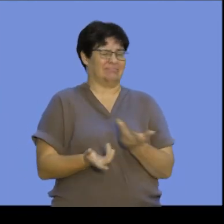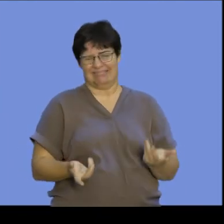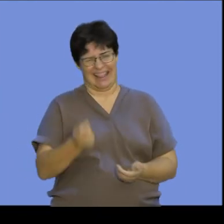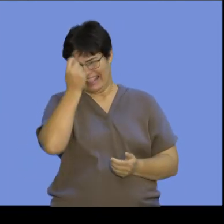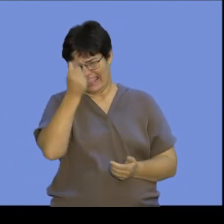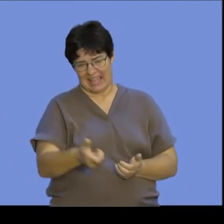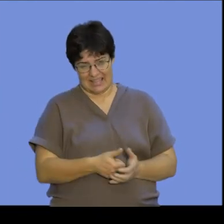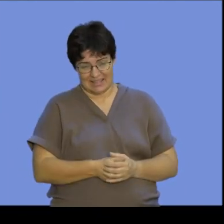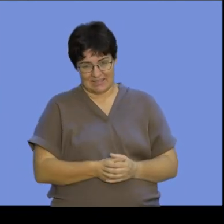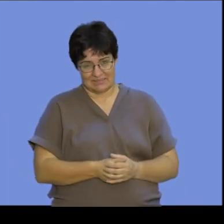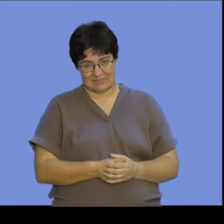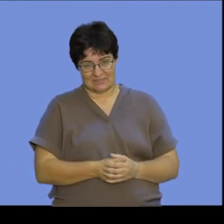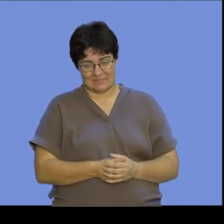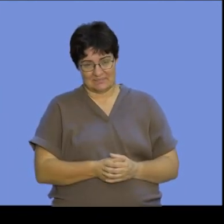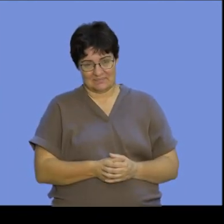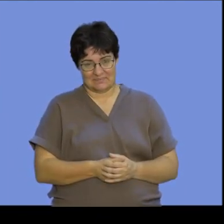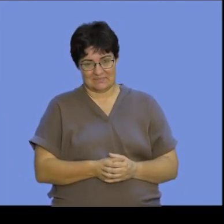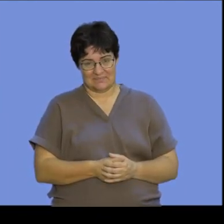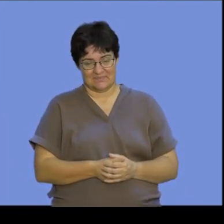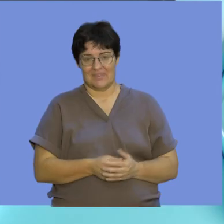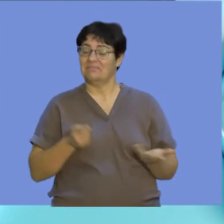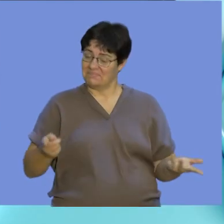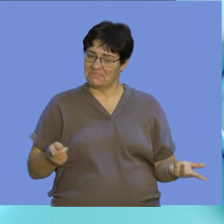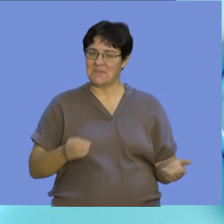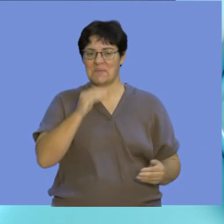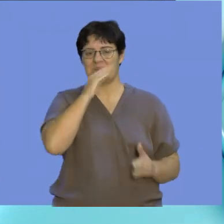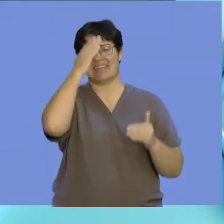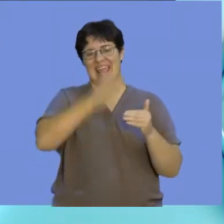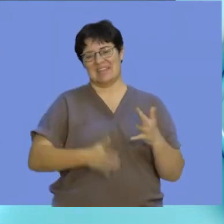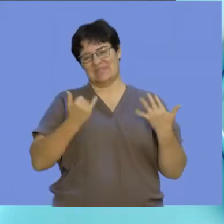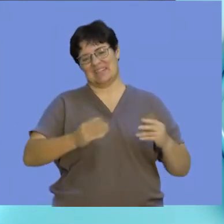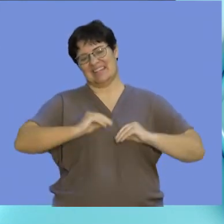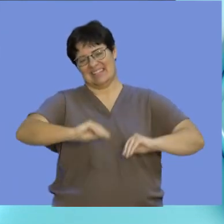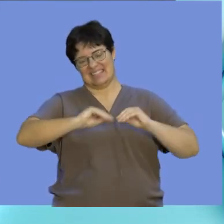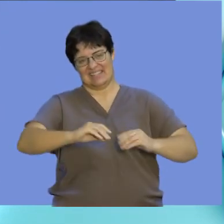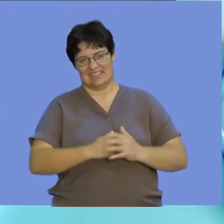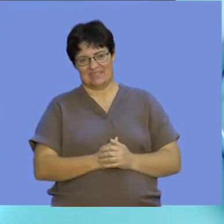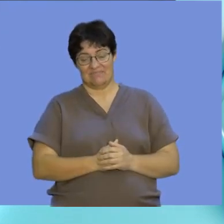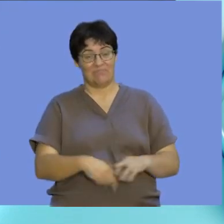And that brings us to the end of today's lesson. Hopefully you've learned